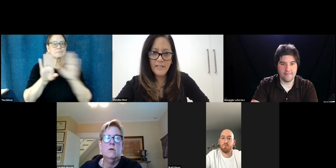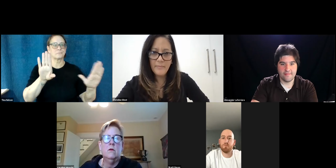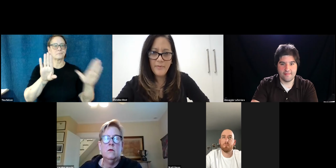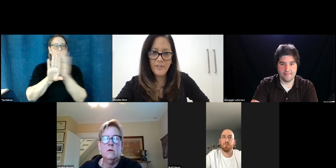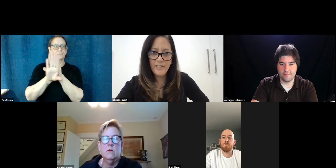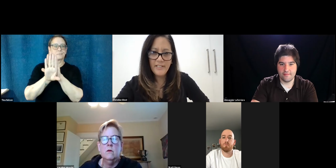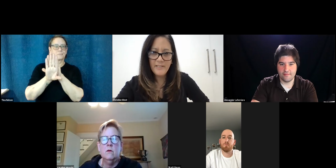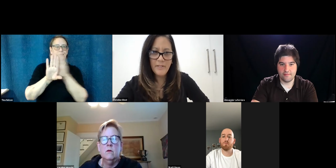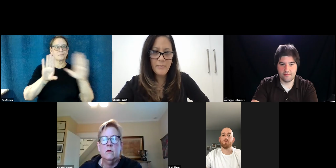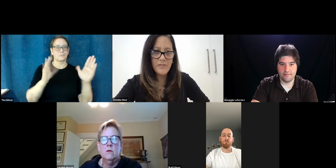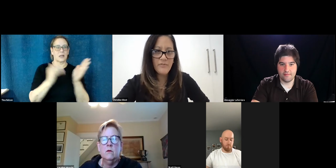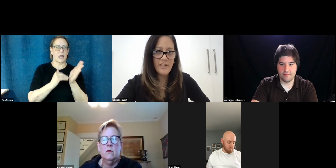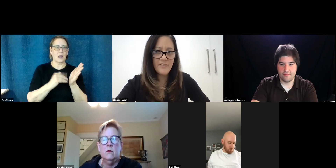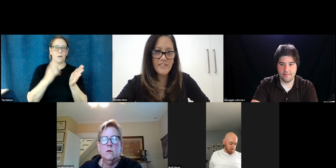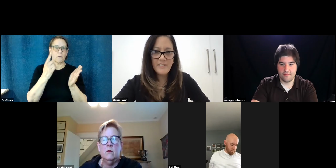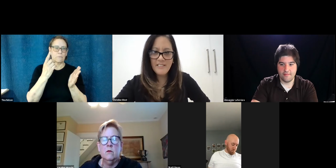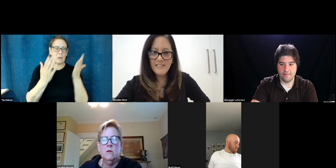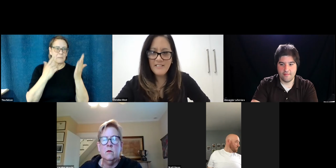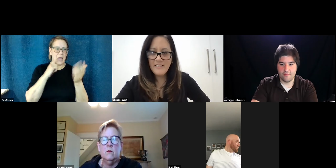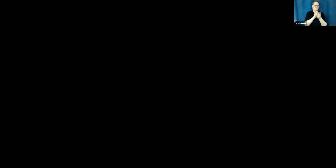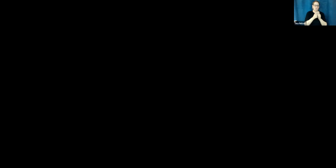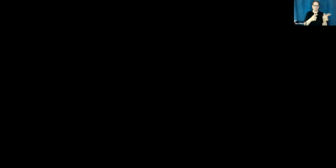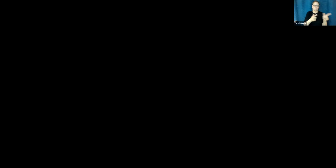that back up. Sorry, it might have been too fast.